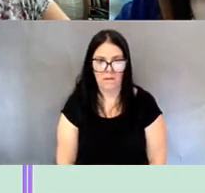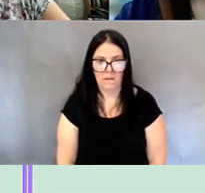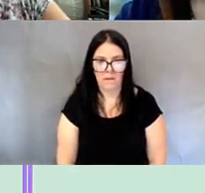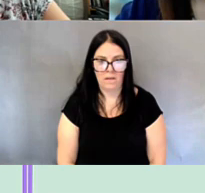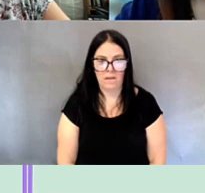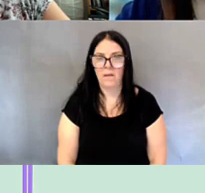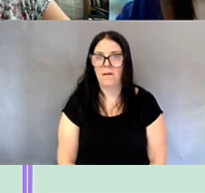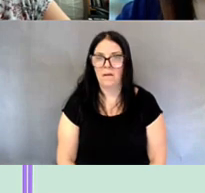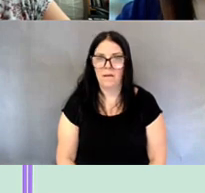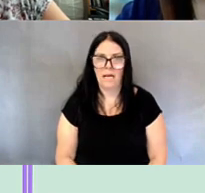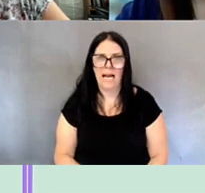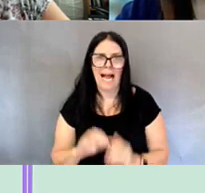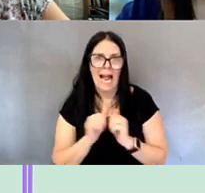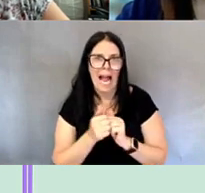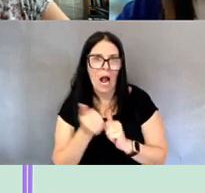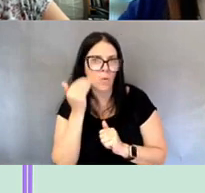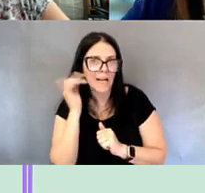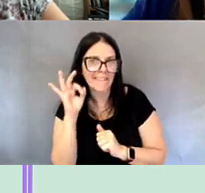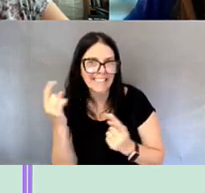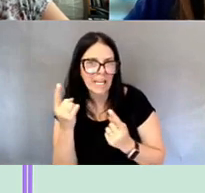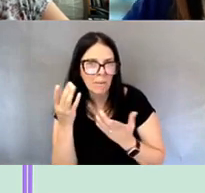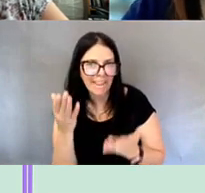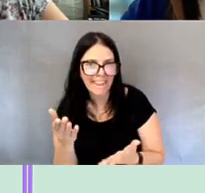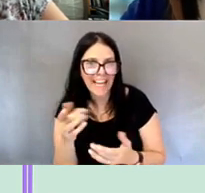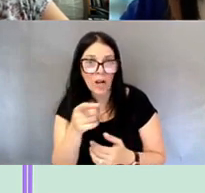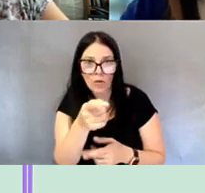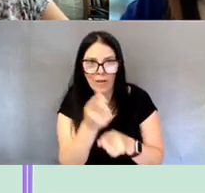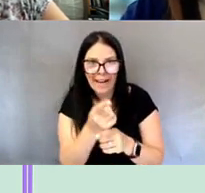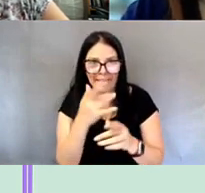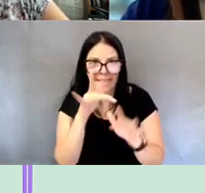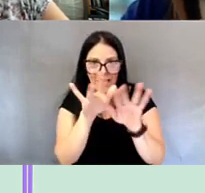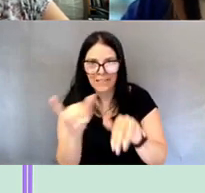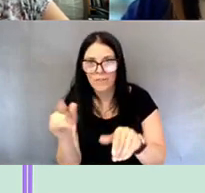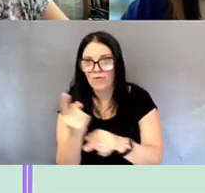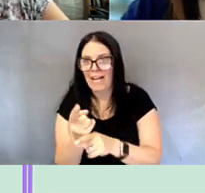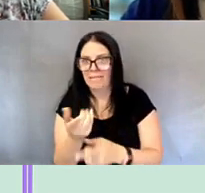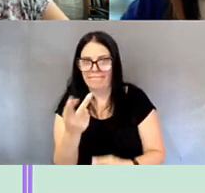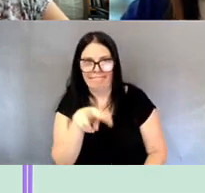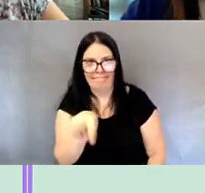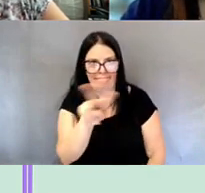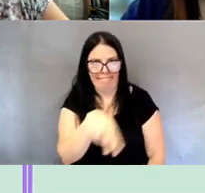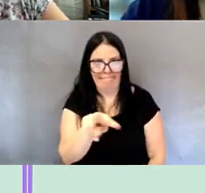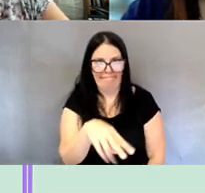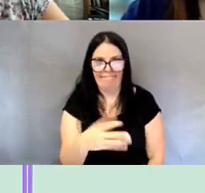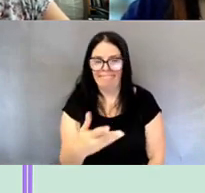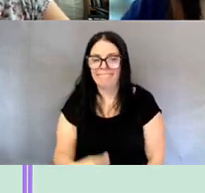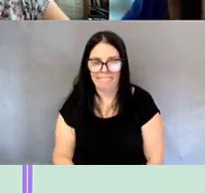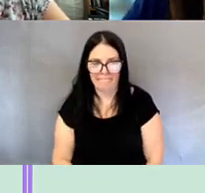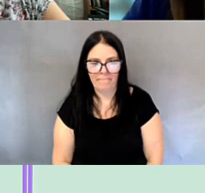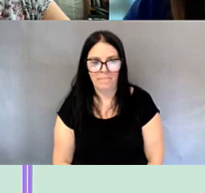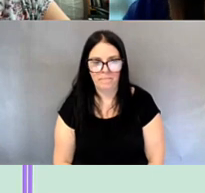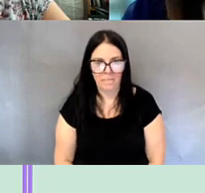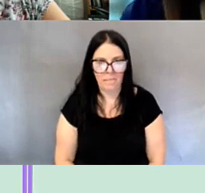How do you know if someone is there? I see that Jose said no.